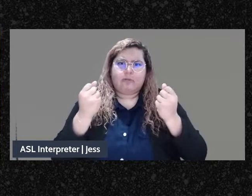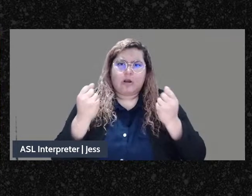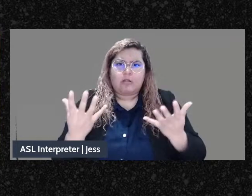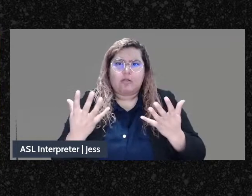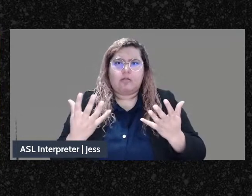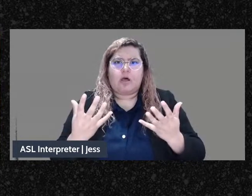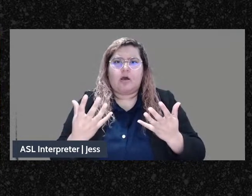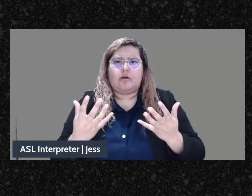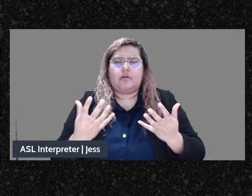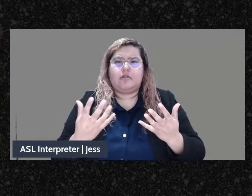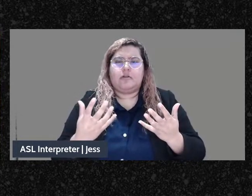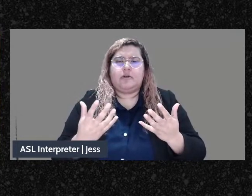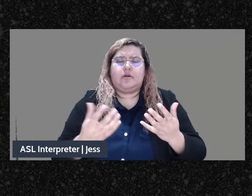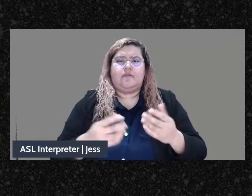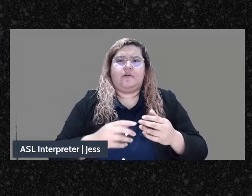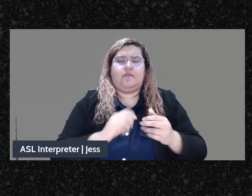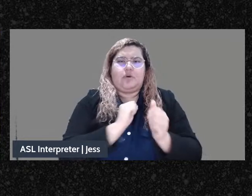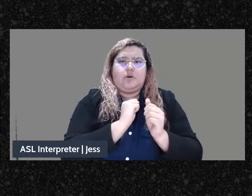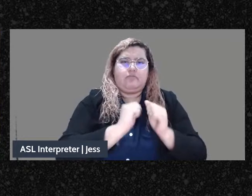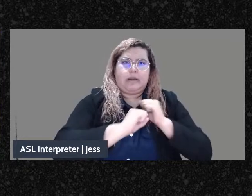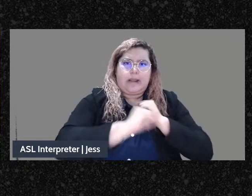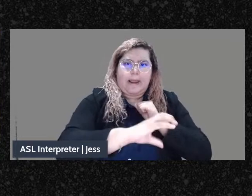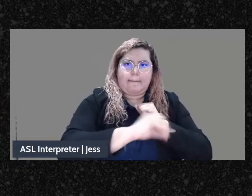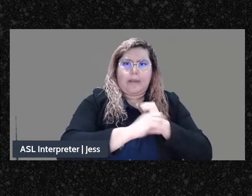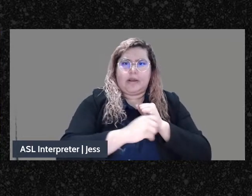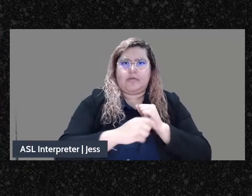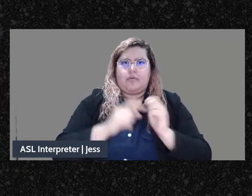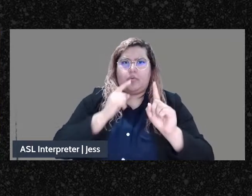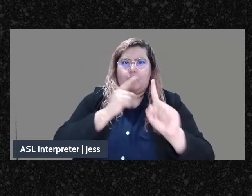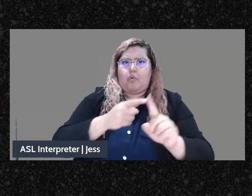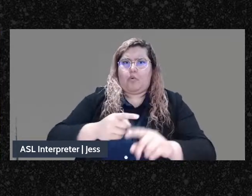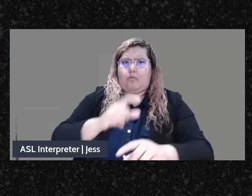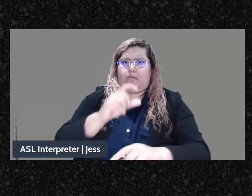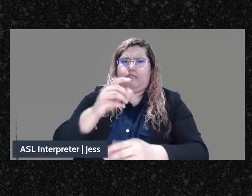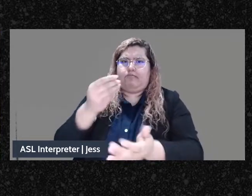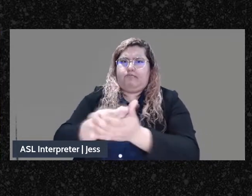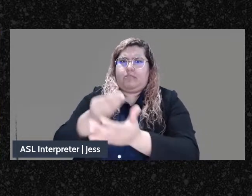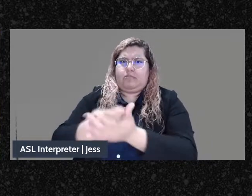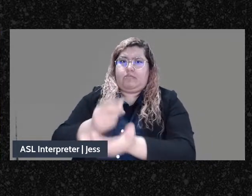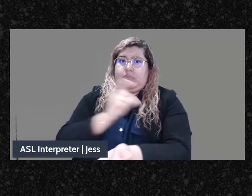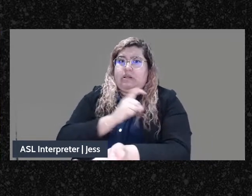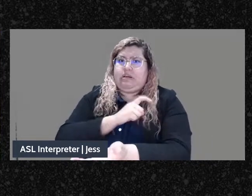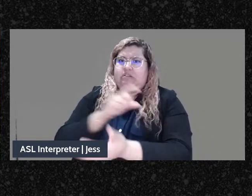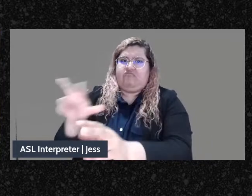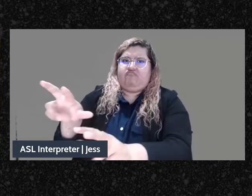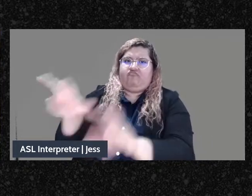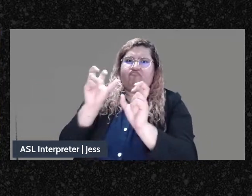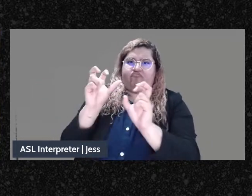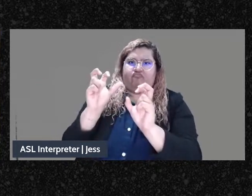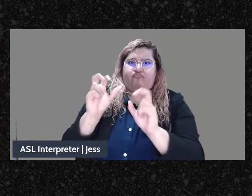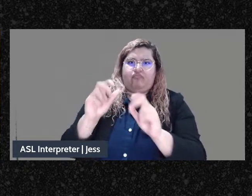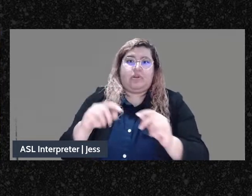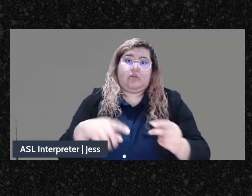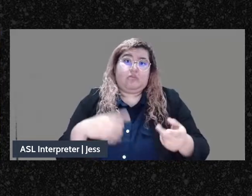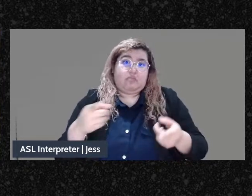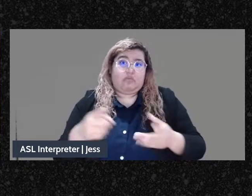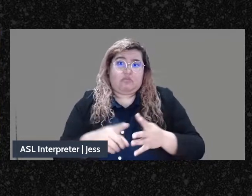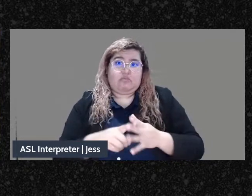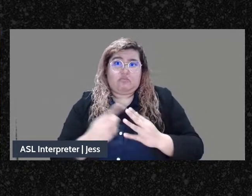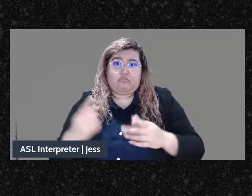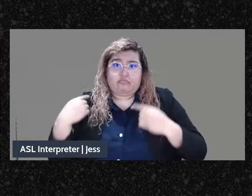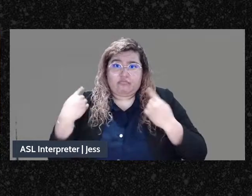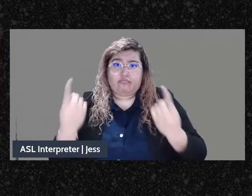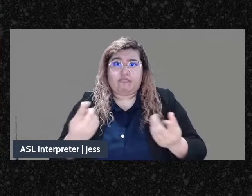police that have unfolded since the disruptive, spontaneous militant actions in the streets